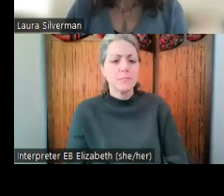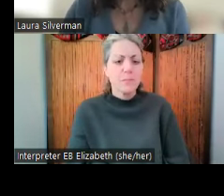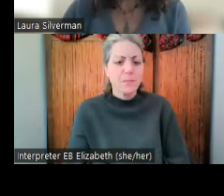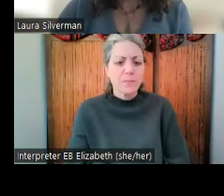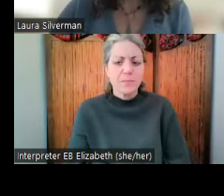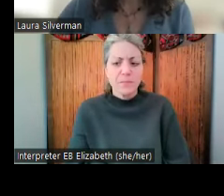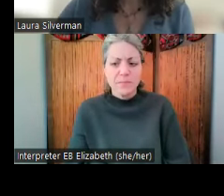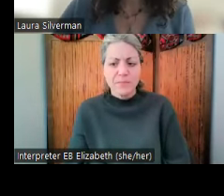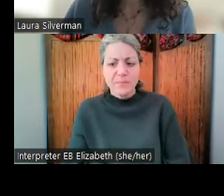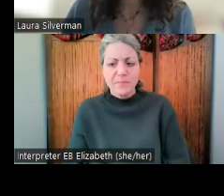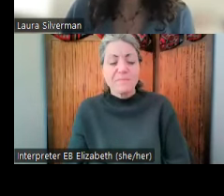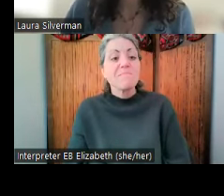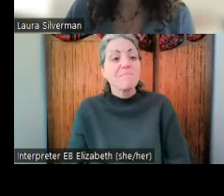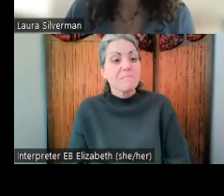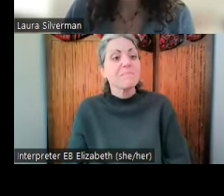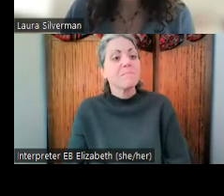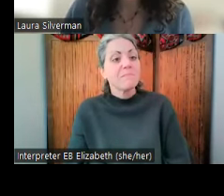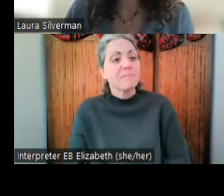Okay.